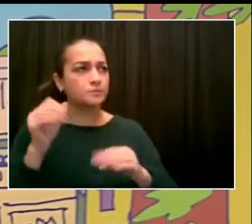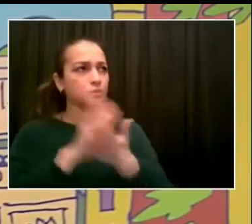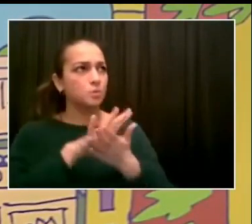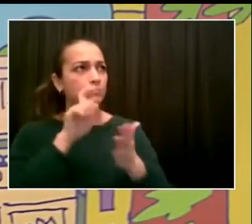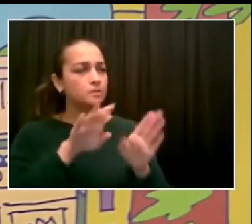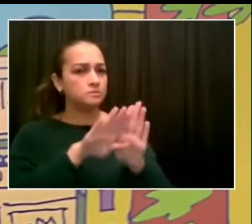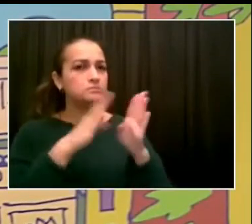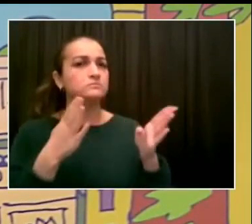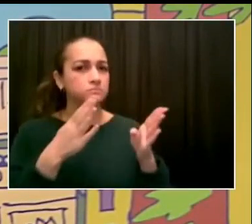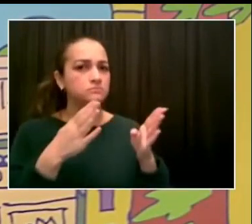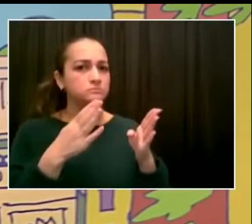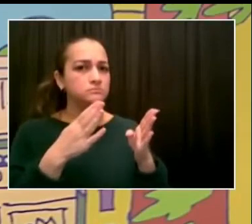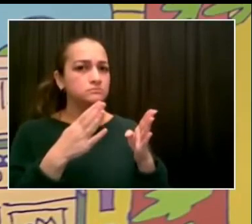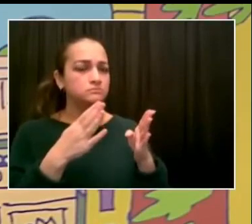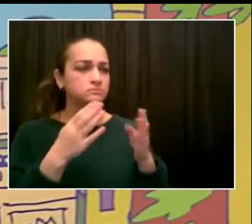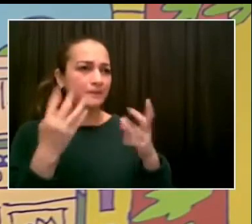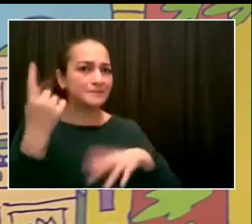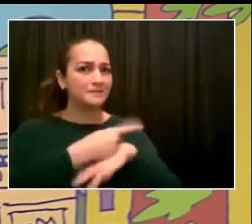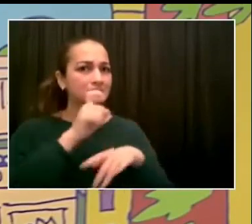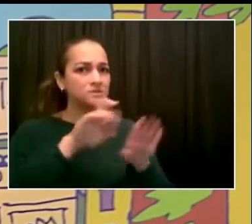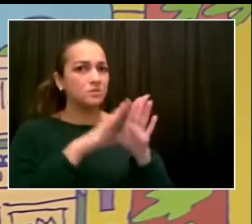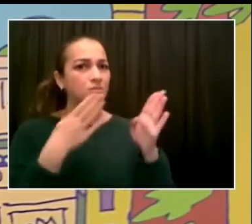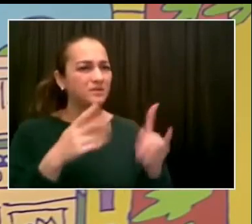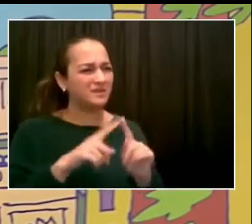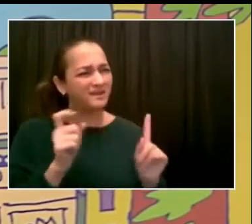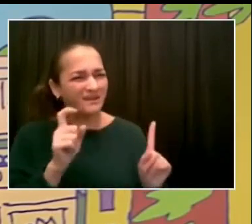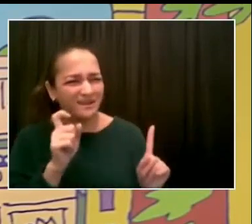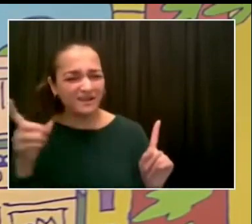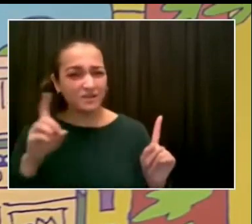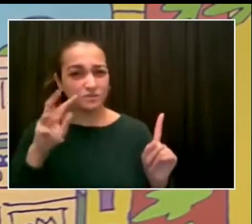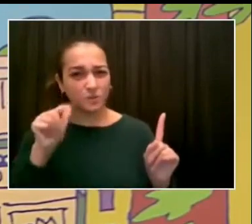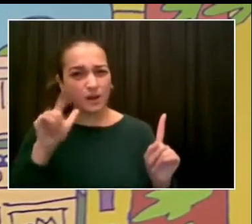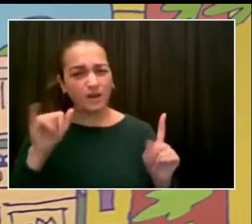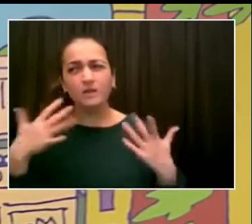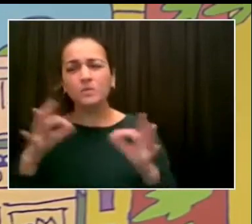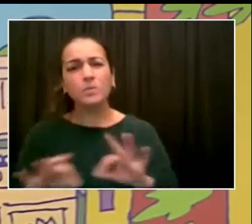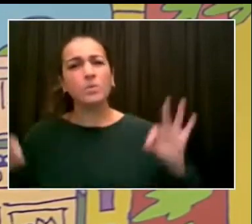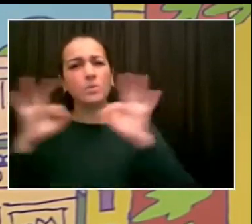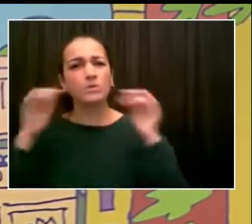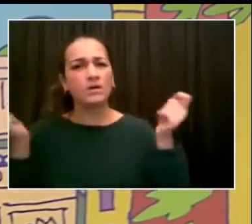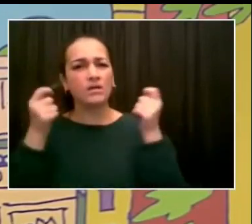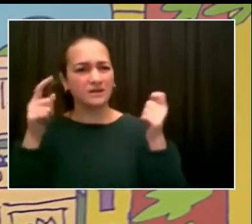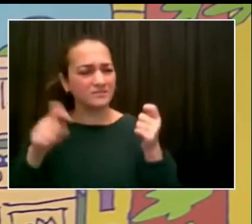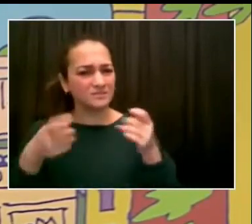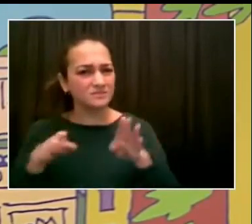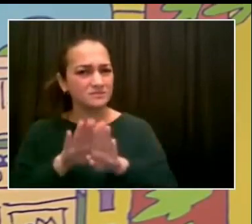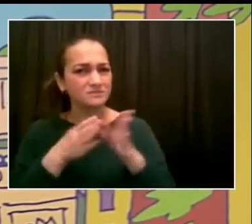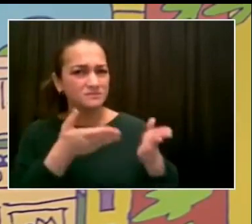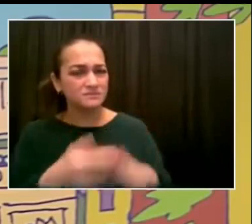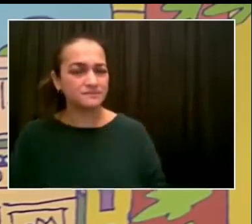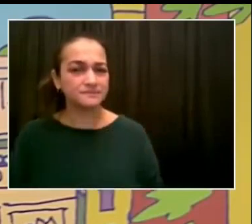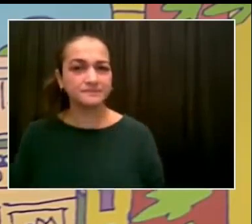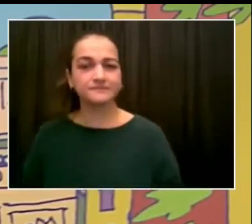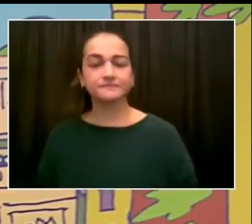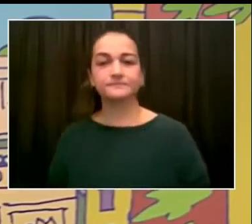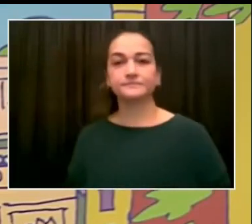full, and meritoriously so. Some really important additions were needed, such as the Eid